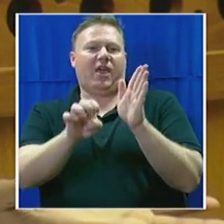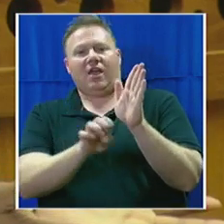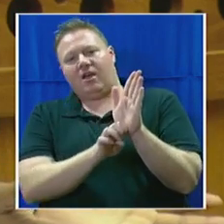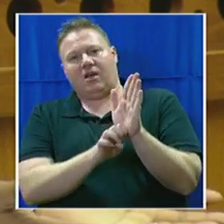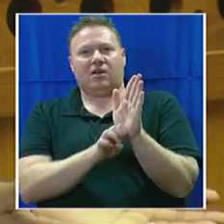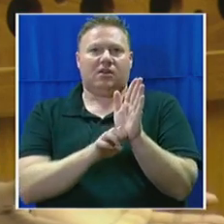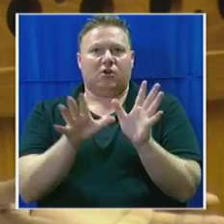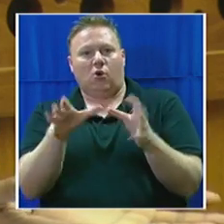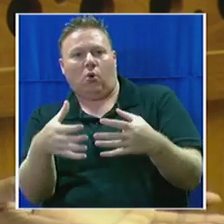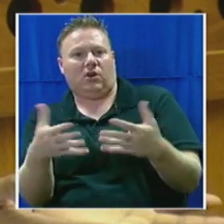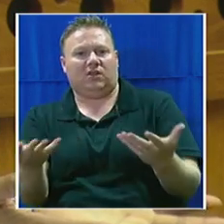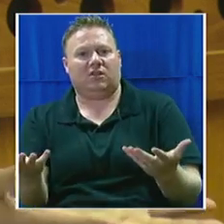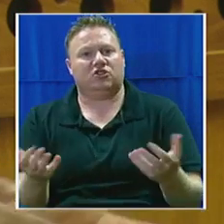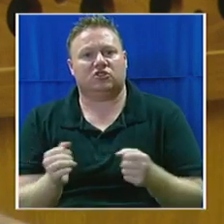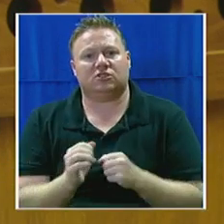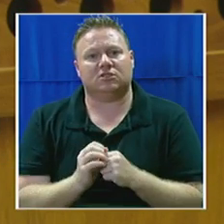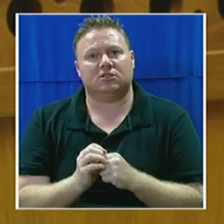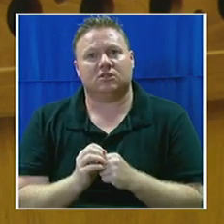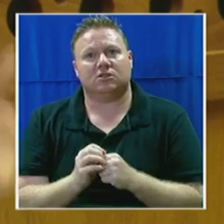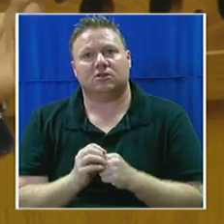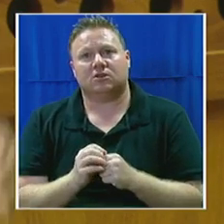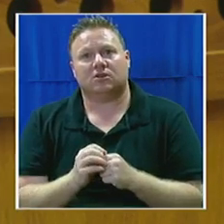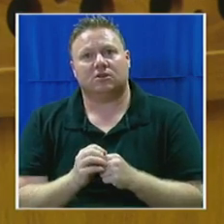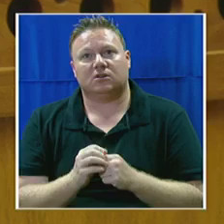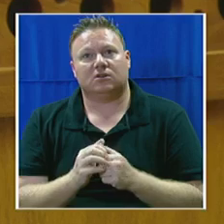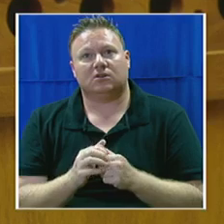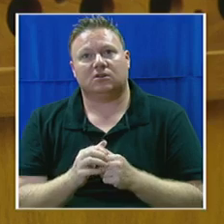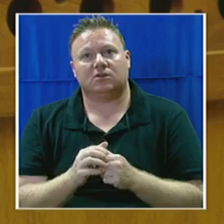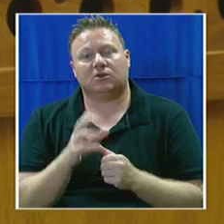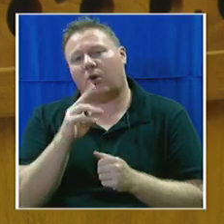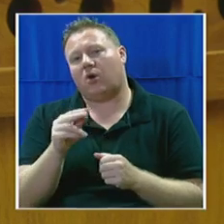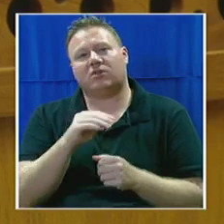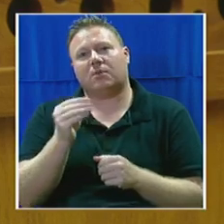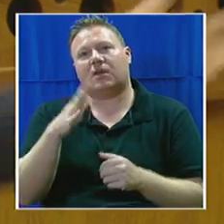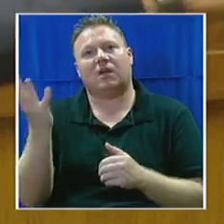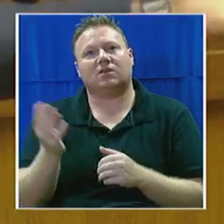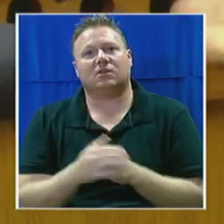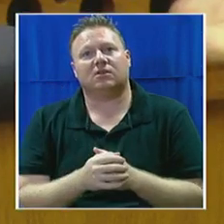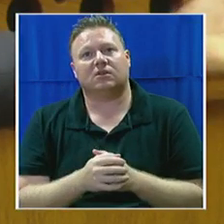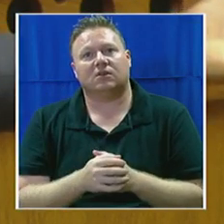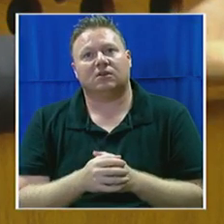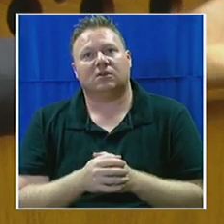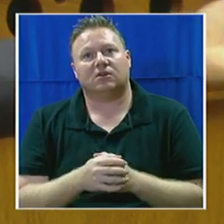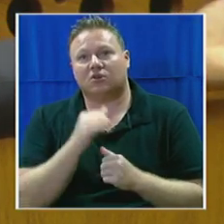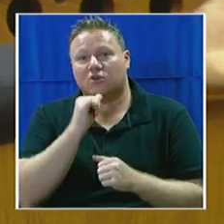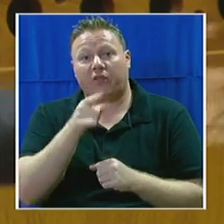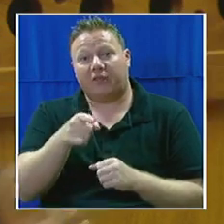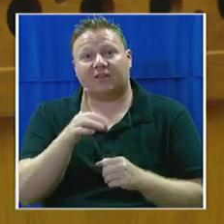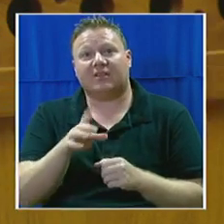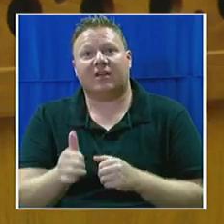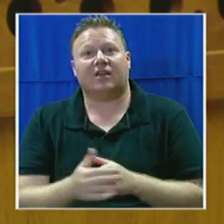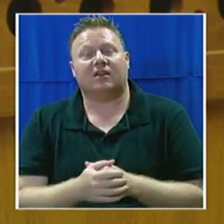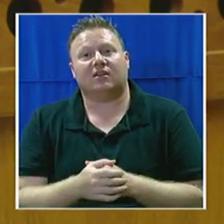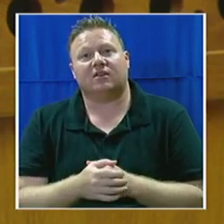ethical organization. No, man, tell us something else. Not this DA.